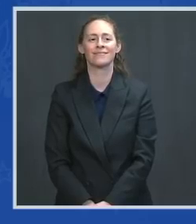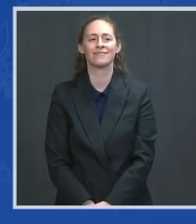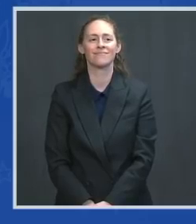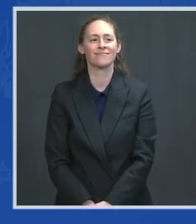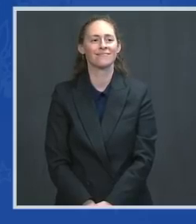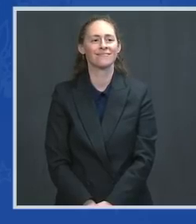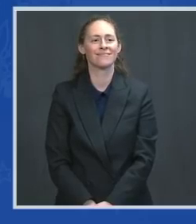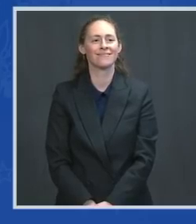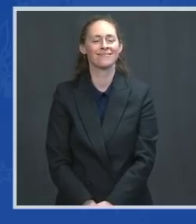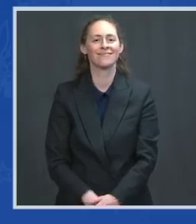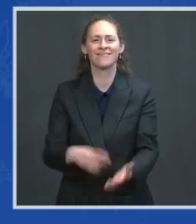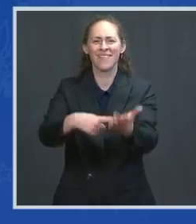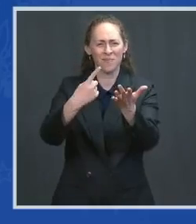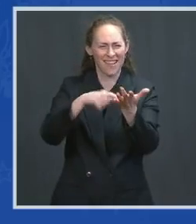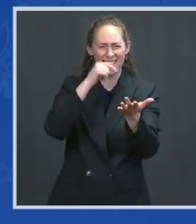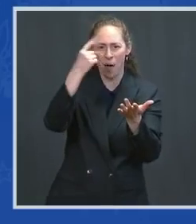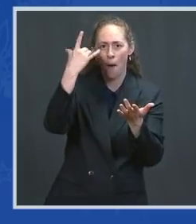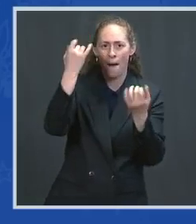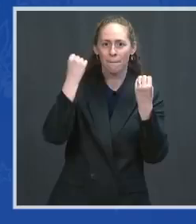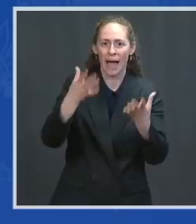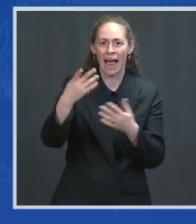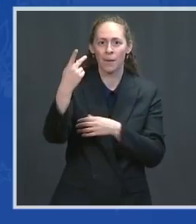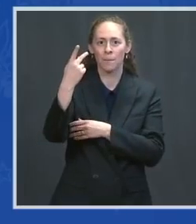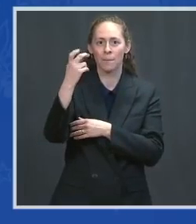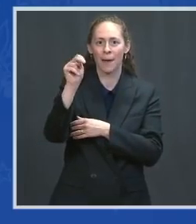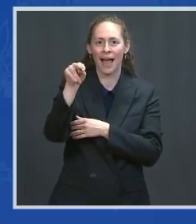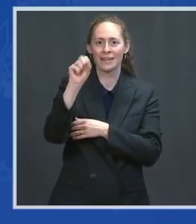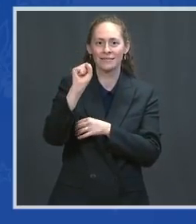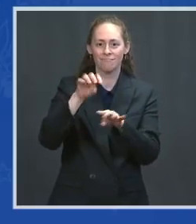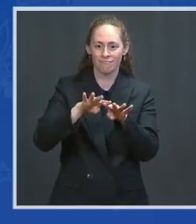pen. You do need us a president.